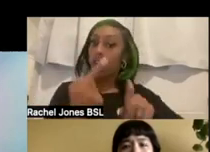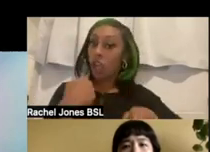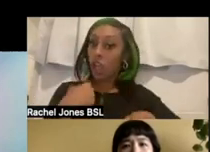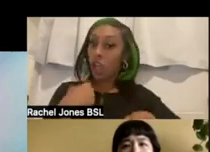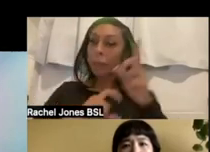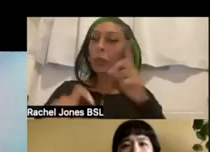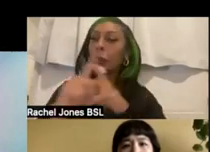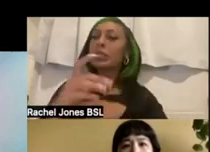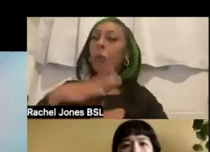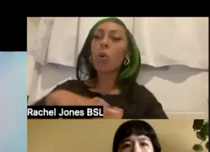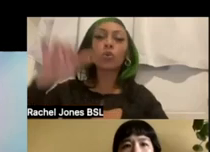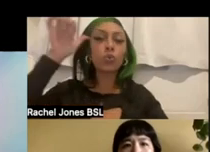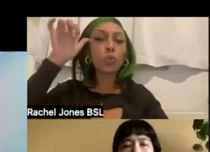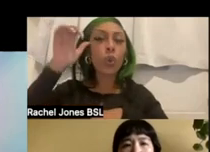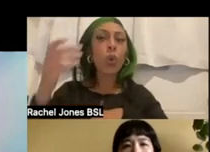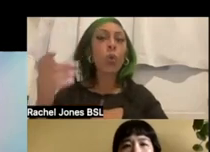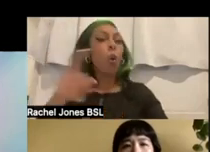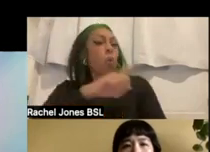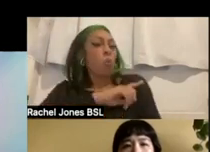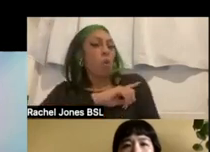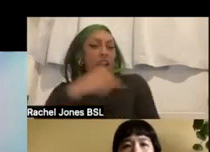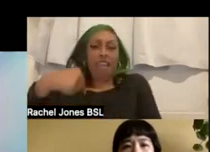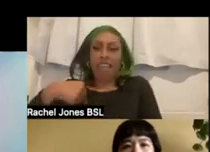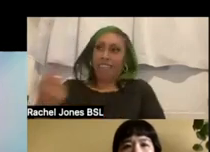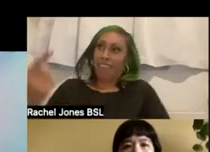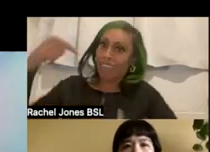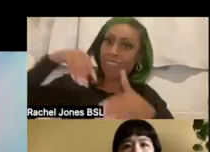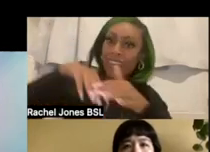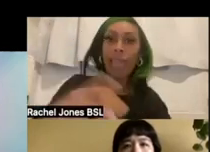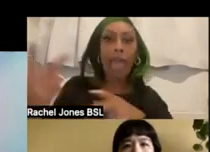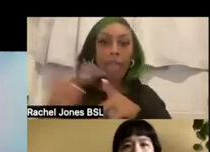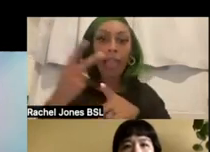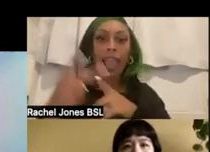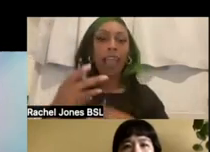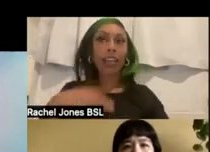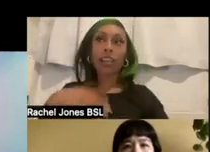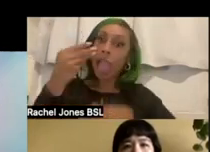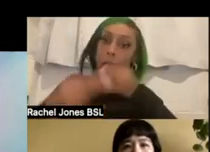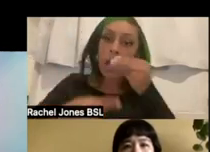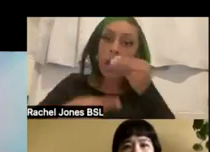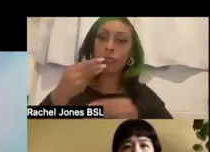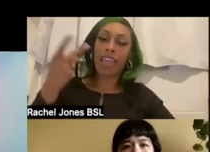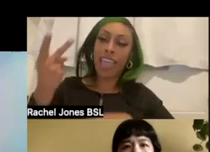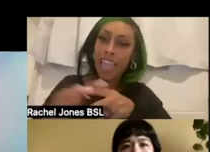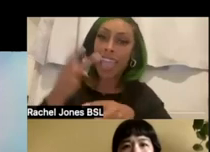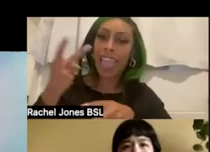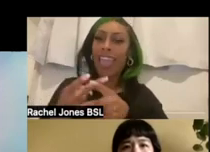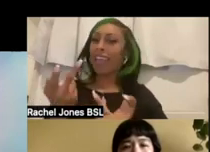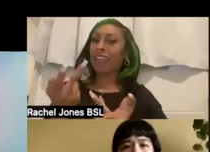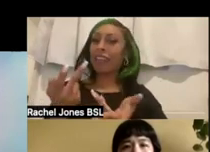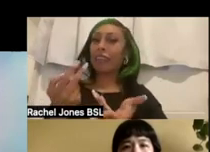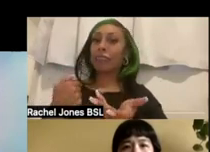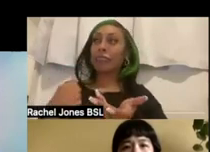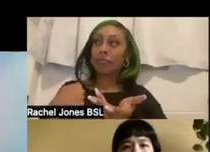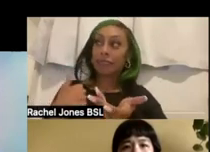should I do this again? And my answer has always been that to be honest and transparent.